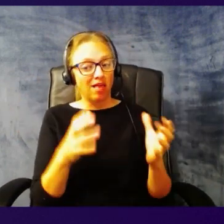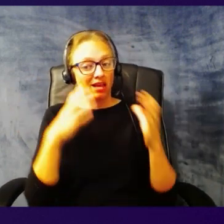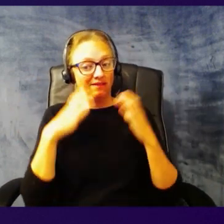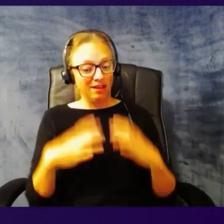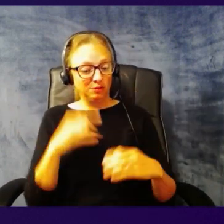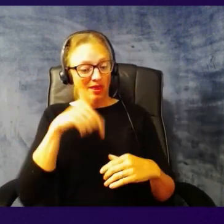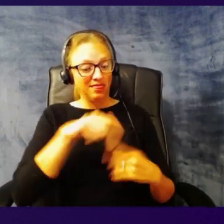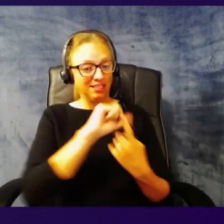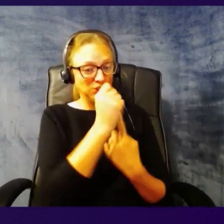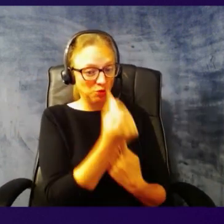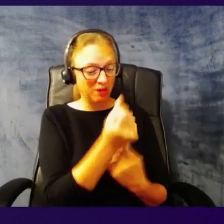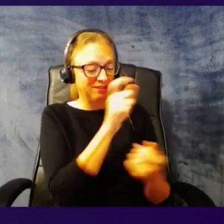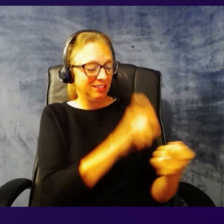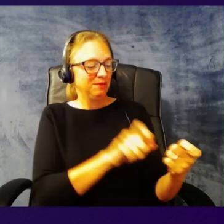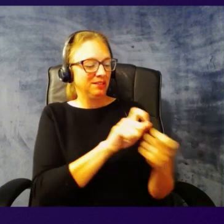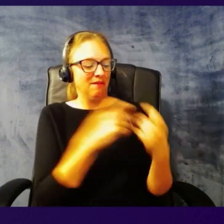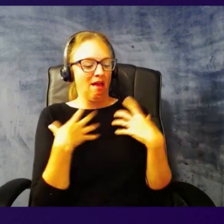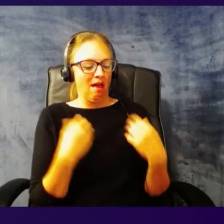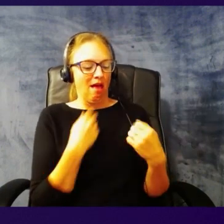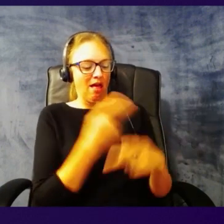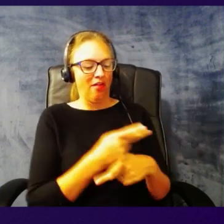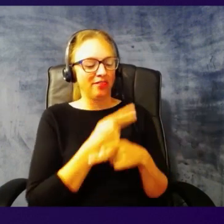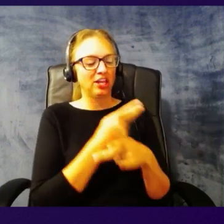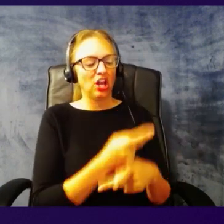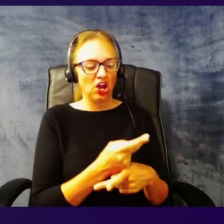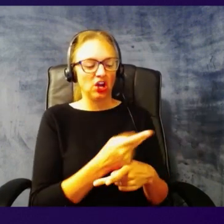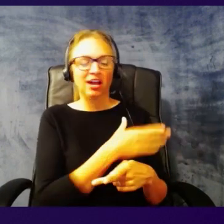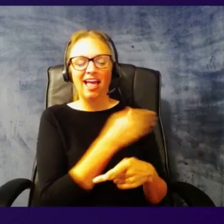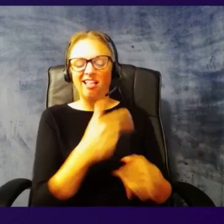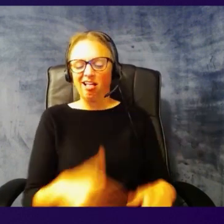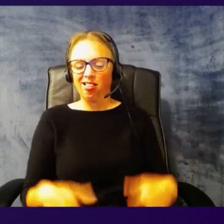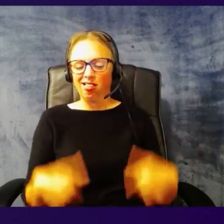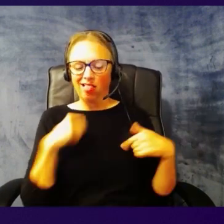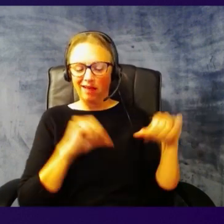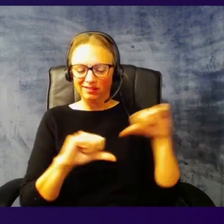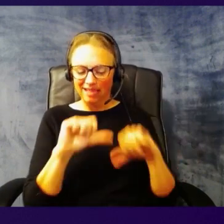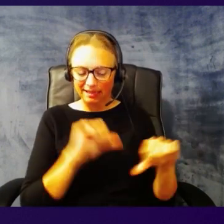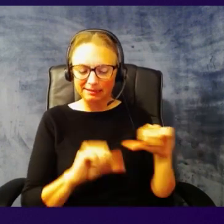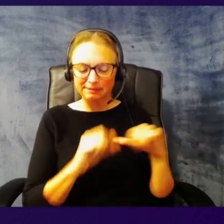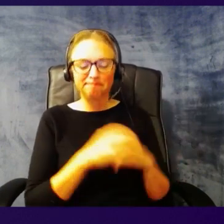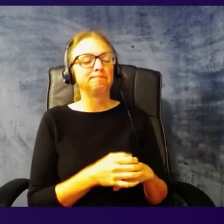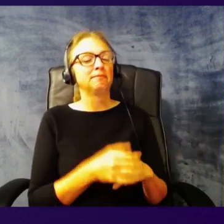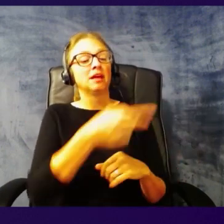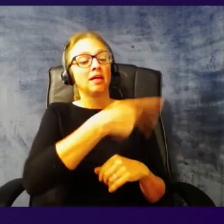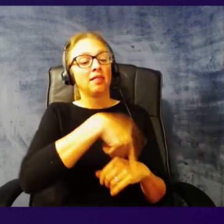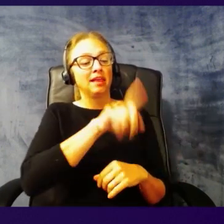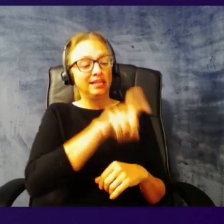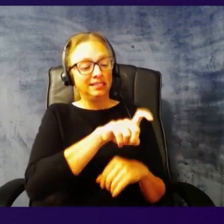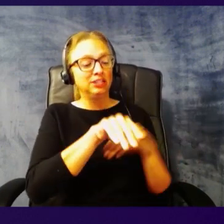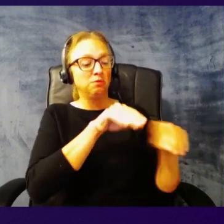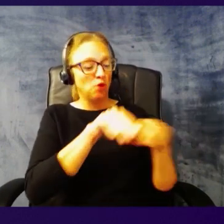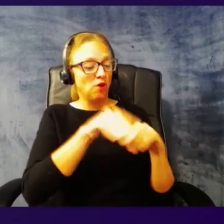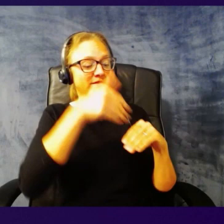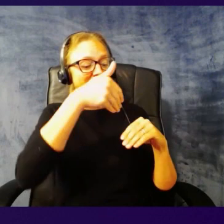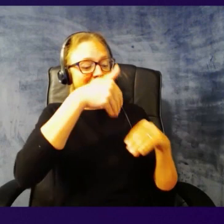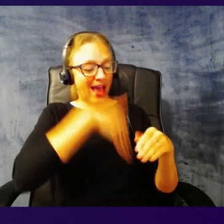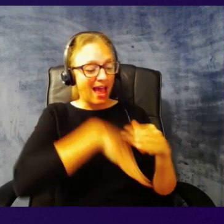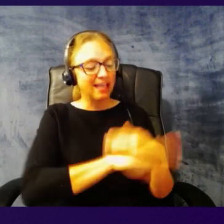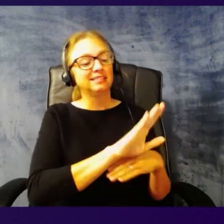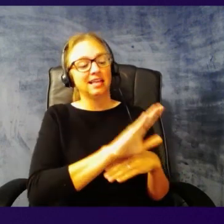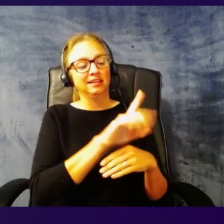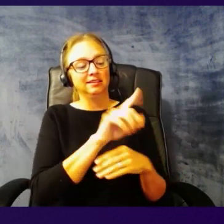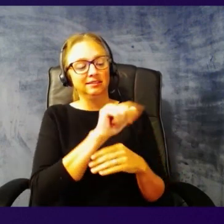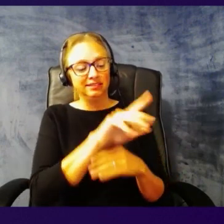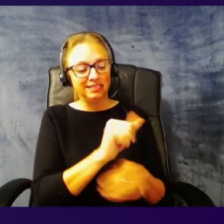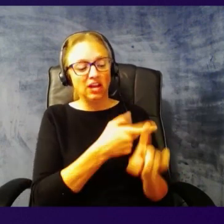situation, particularly in the healthcare and life sciences space, where they need to move, they need to access data sets from like third